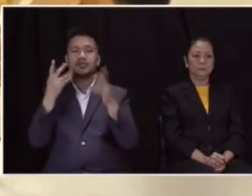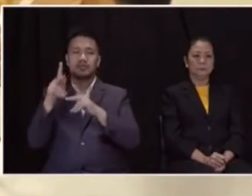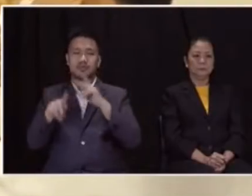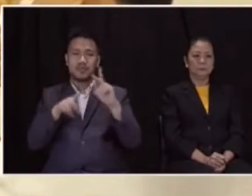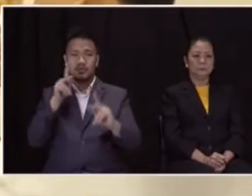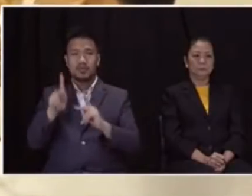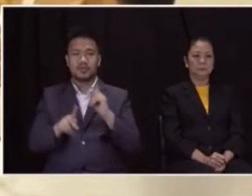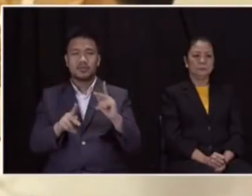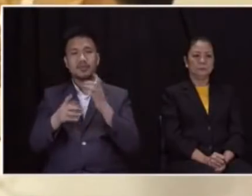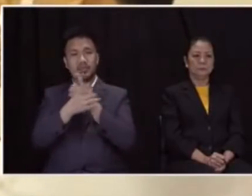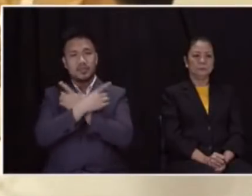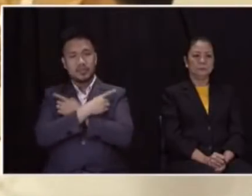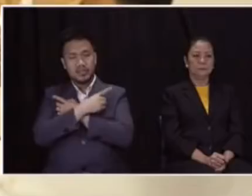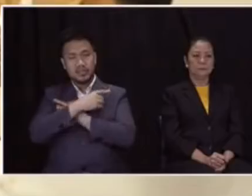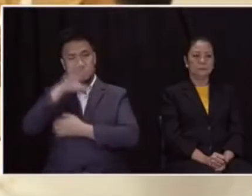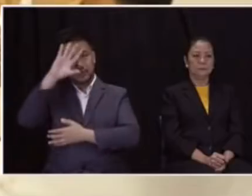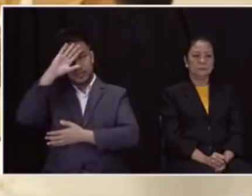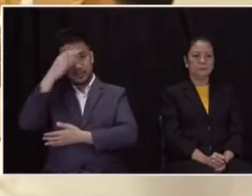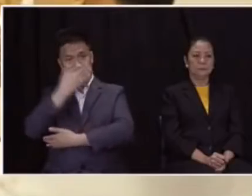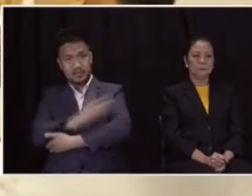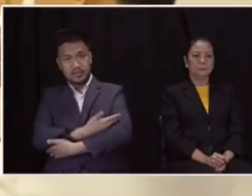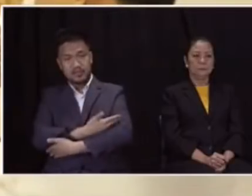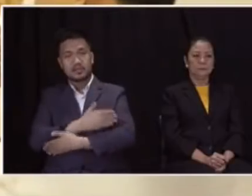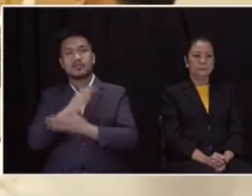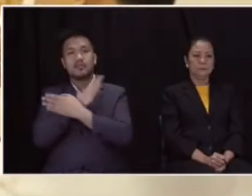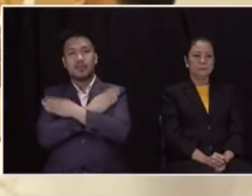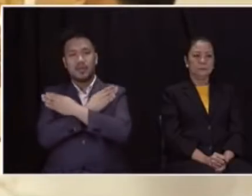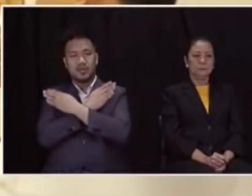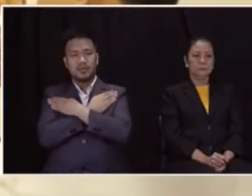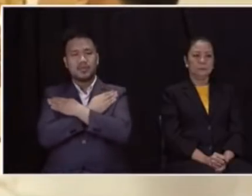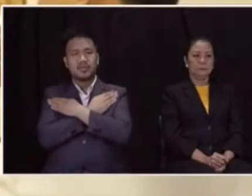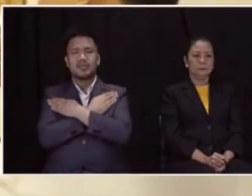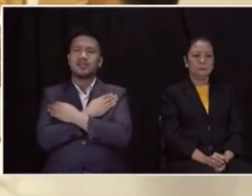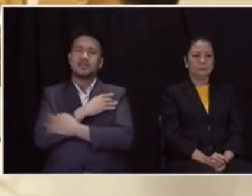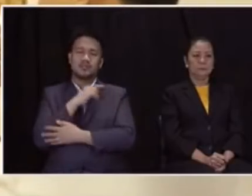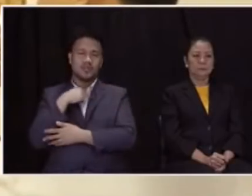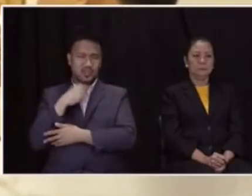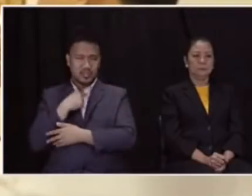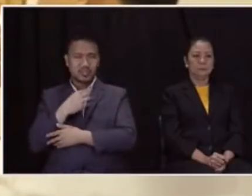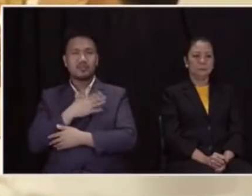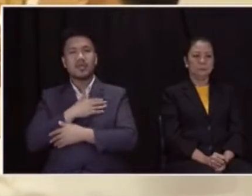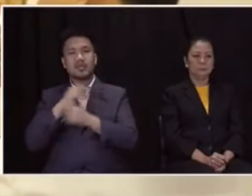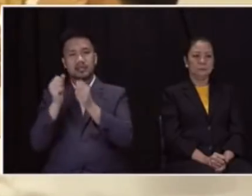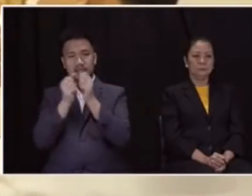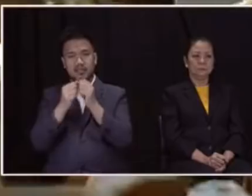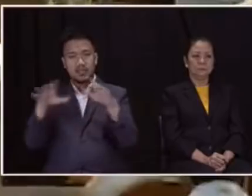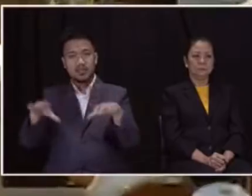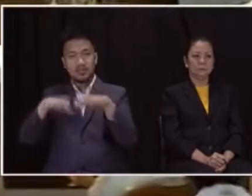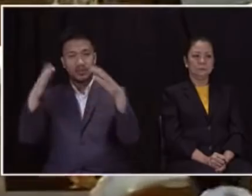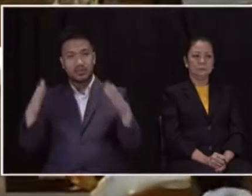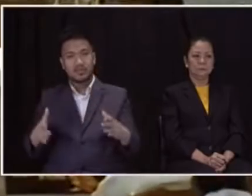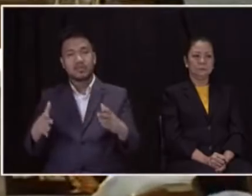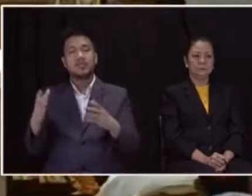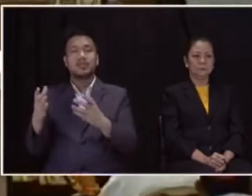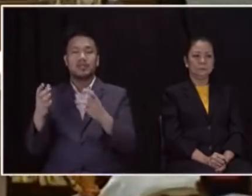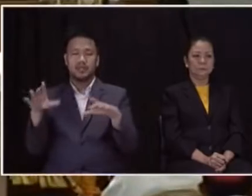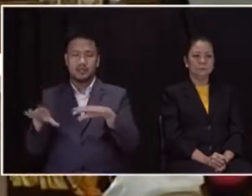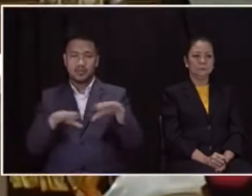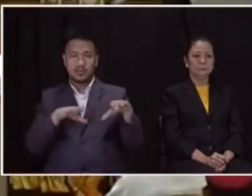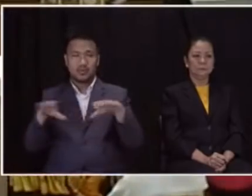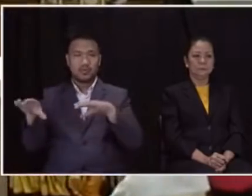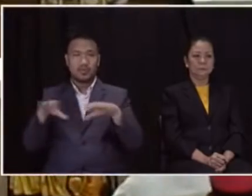My dear sons, my beloved priests, my collaborators in caring for